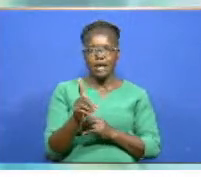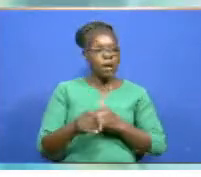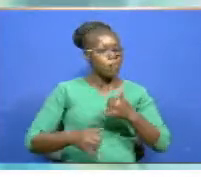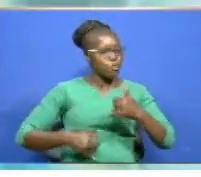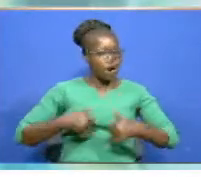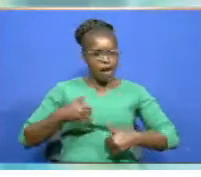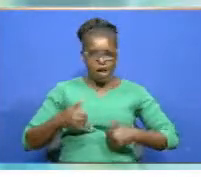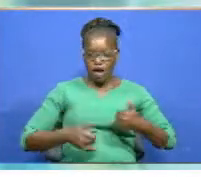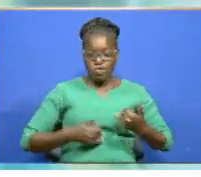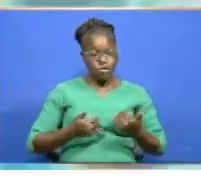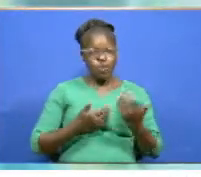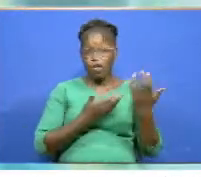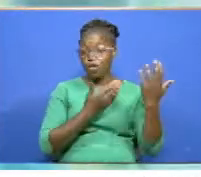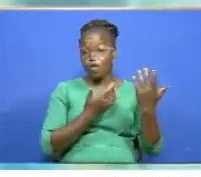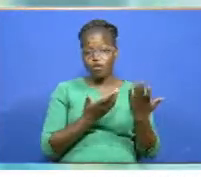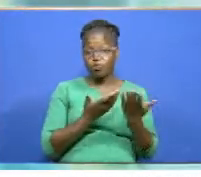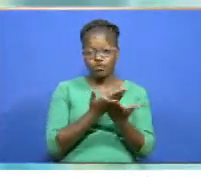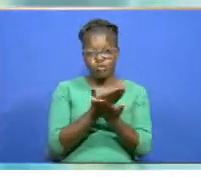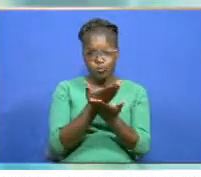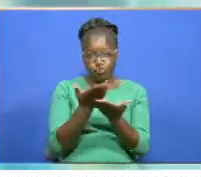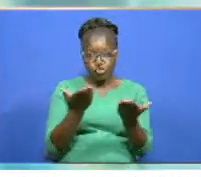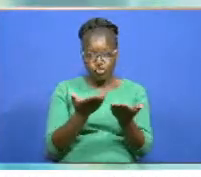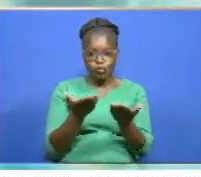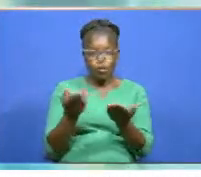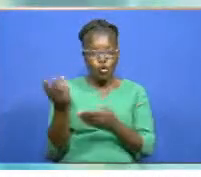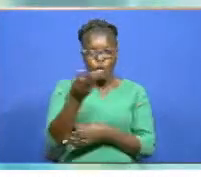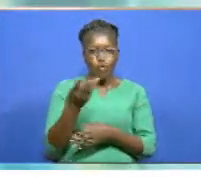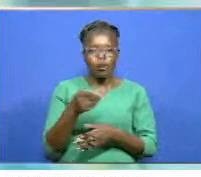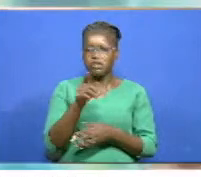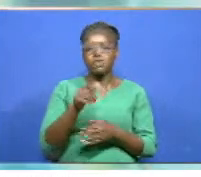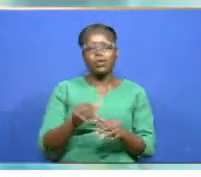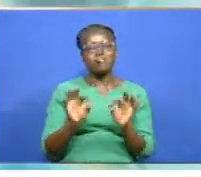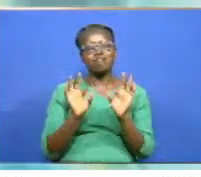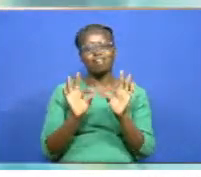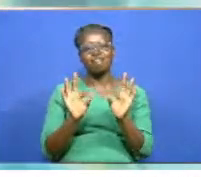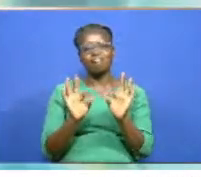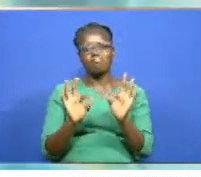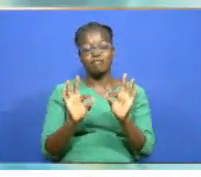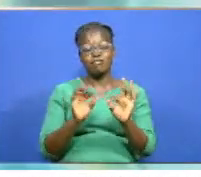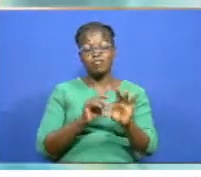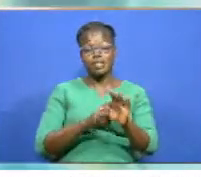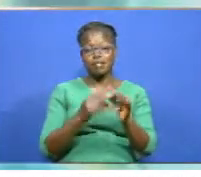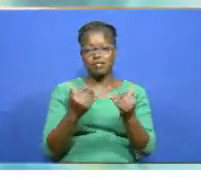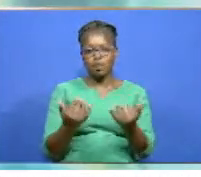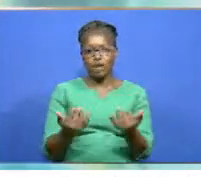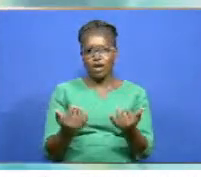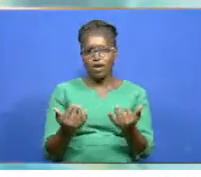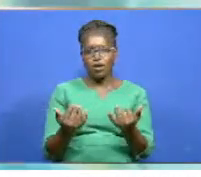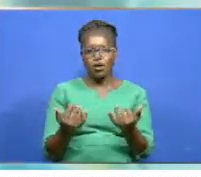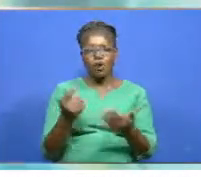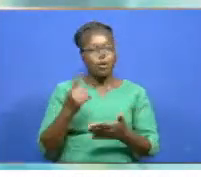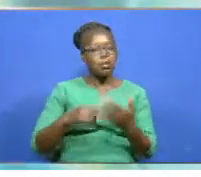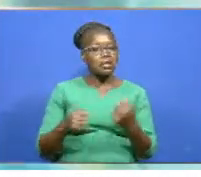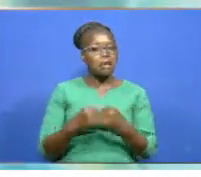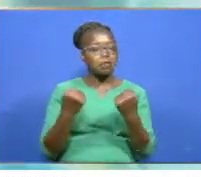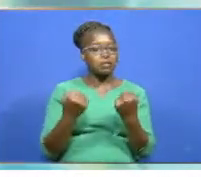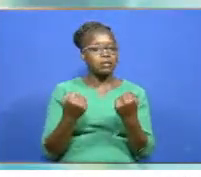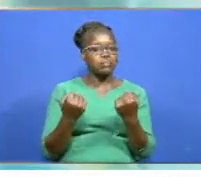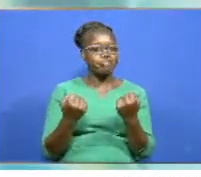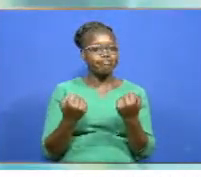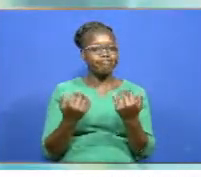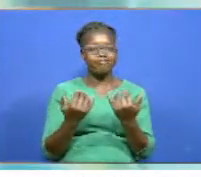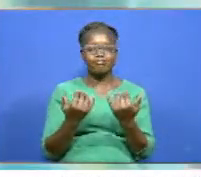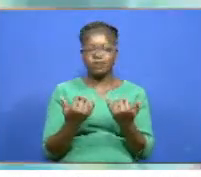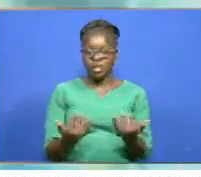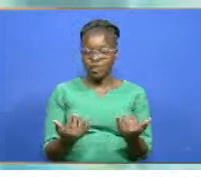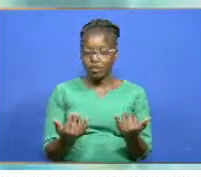hoping that you're having a fruitful Wednesday morning. It's time to be checking what is currently happening, and even